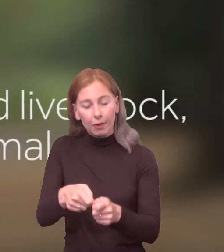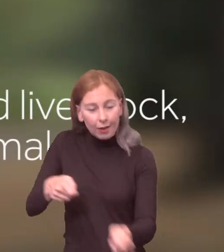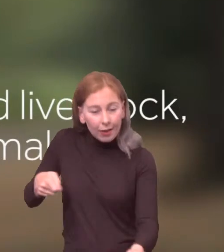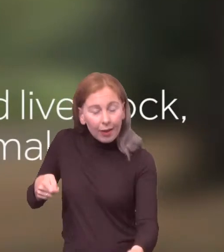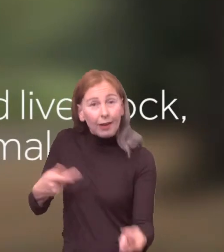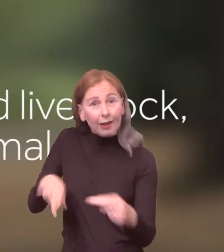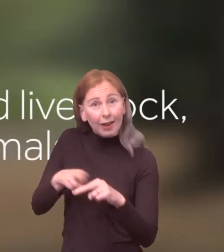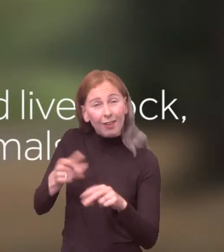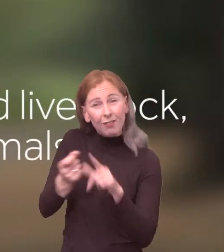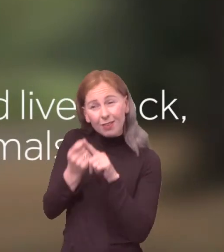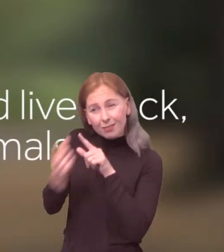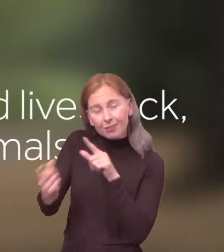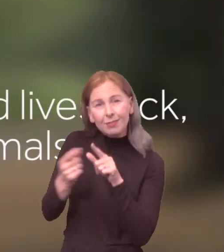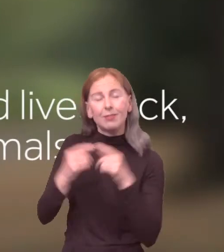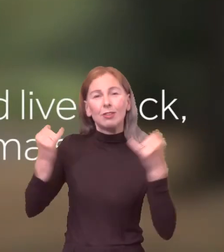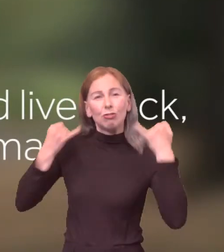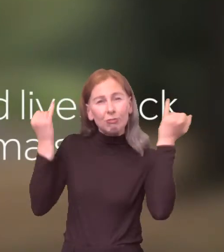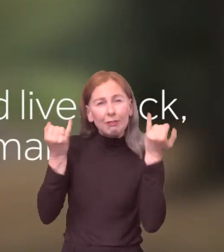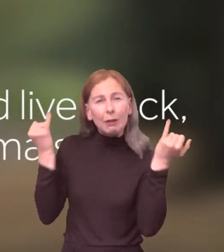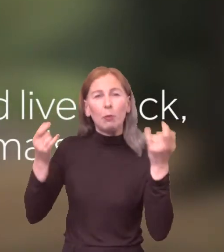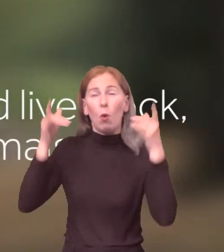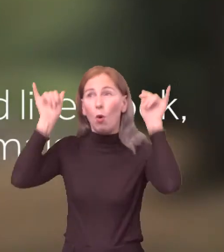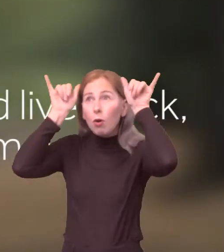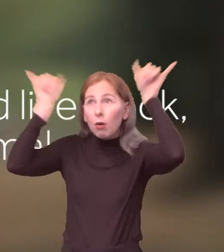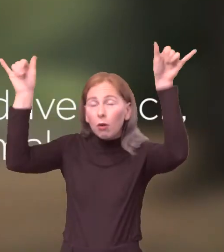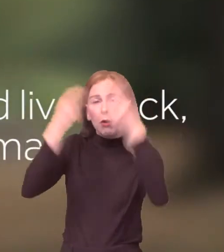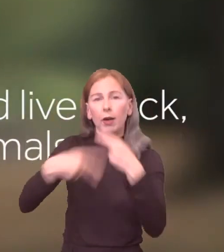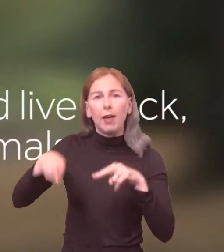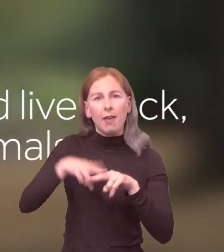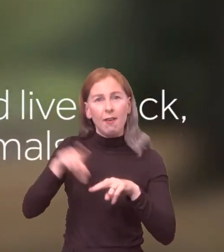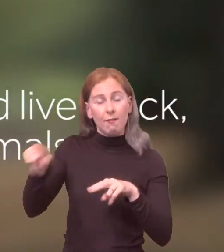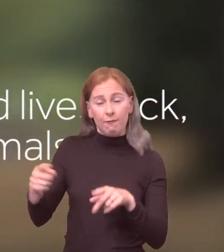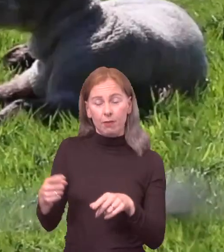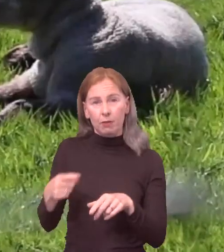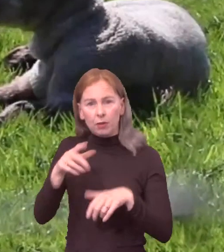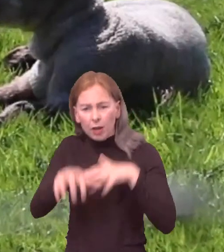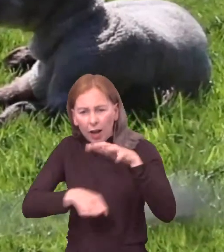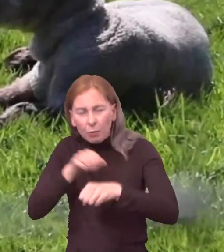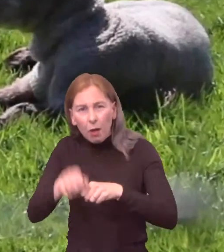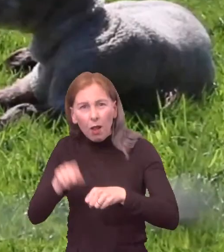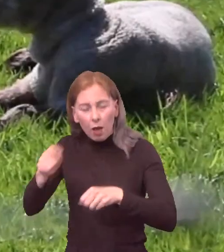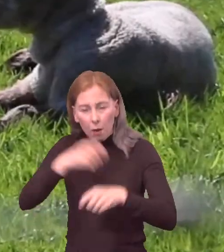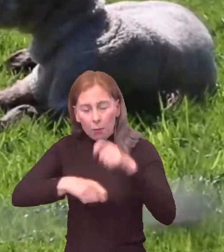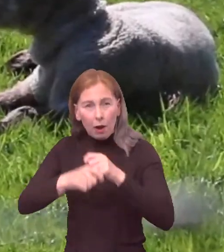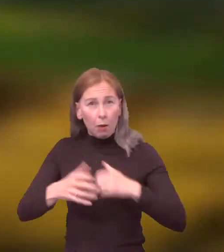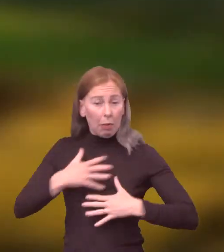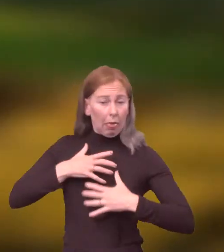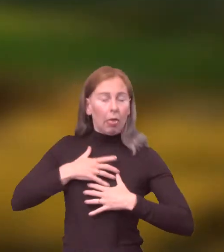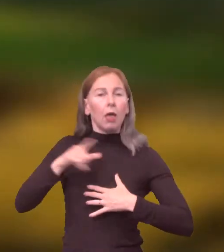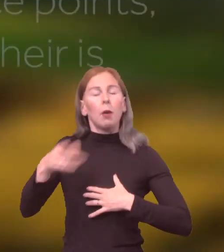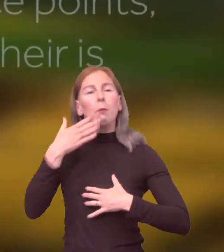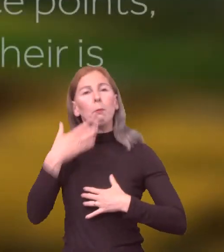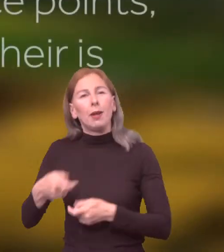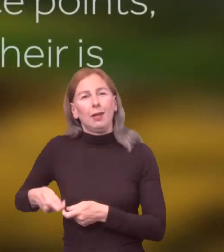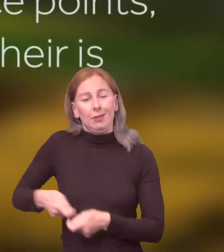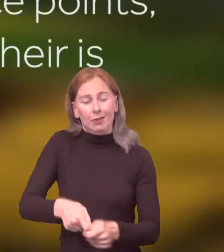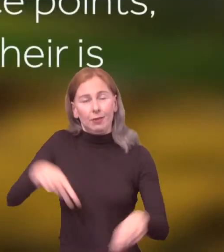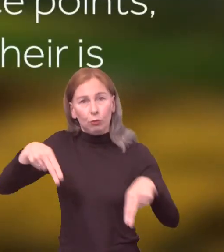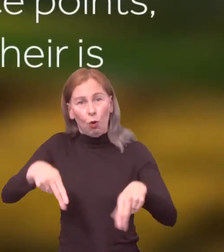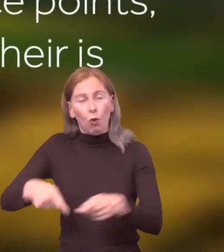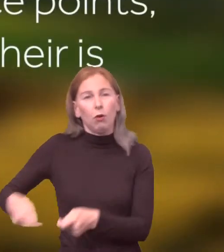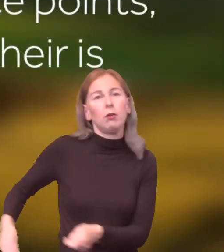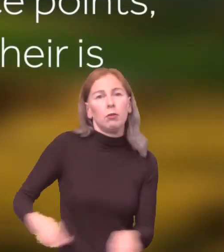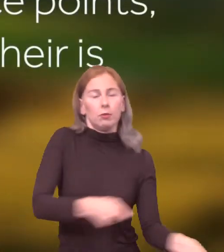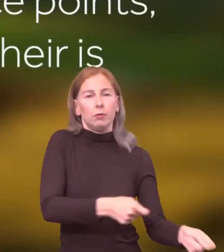if it is aggravated or upset around them, walk it away from the animals. If you own livestock, make sure you have clear signs at